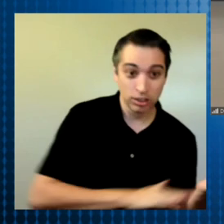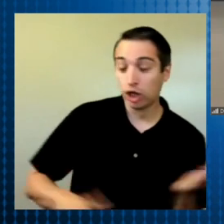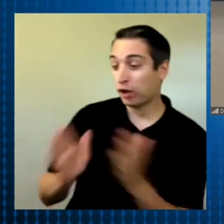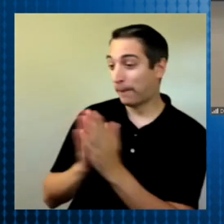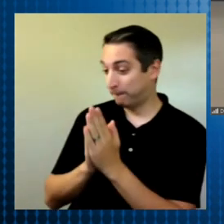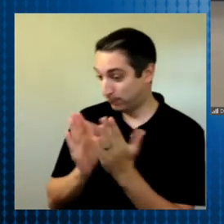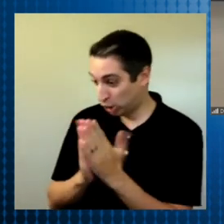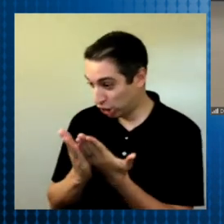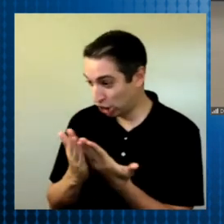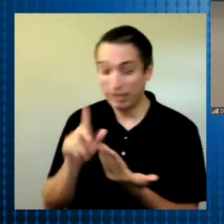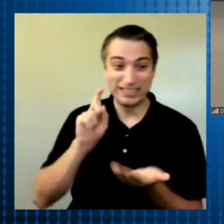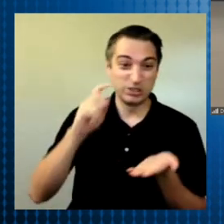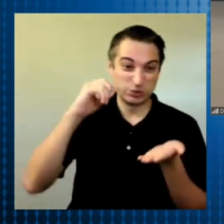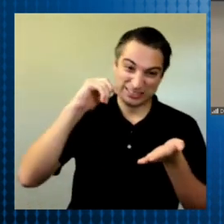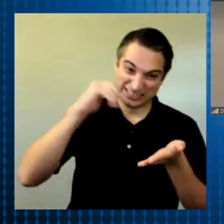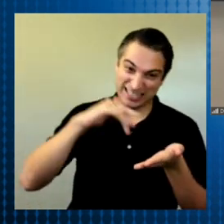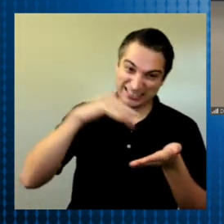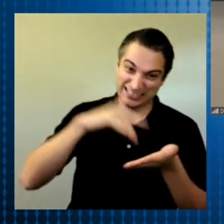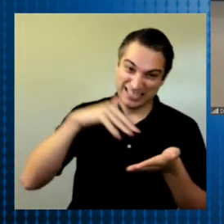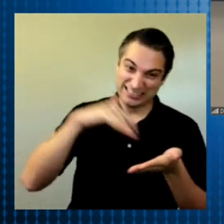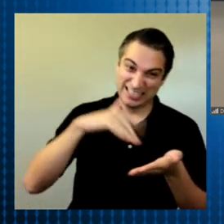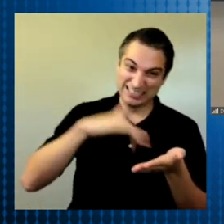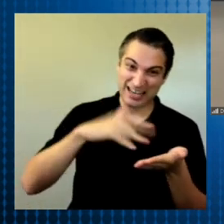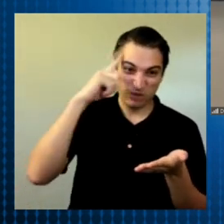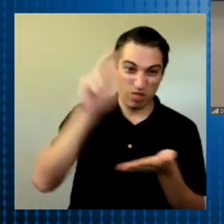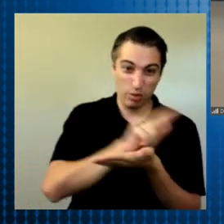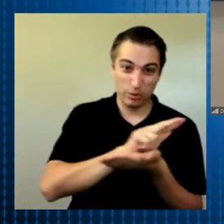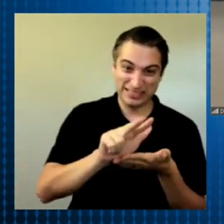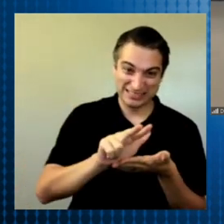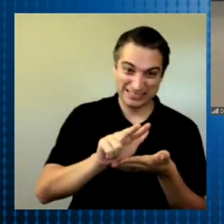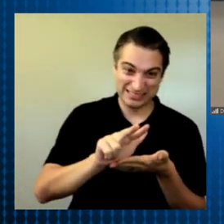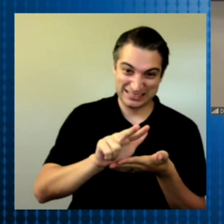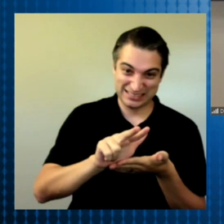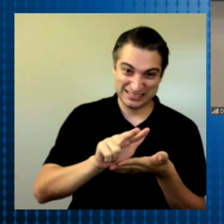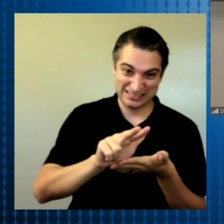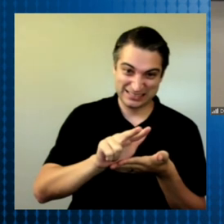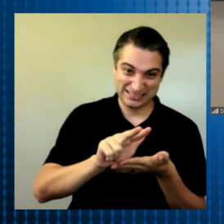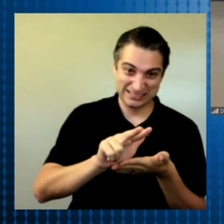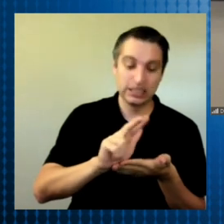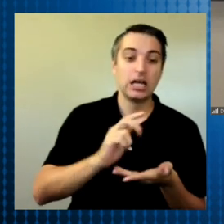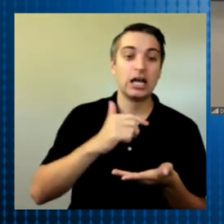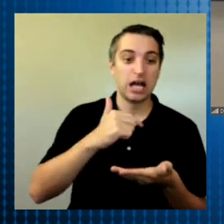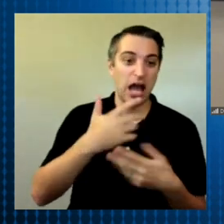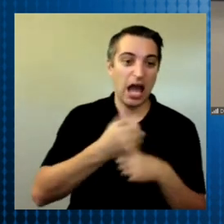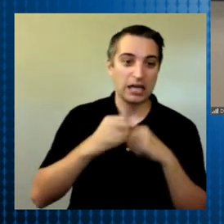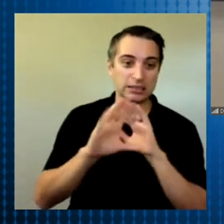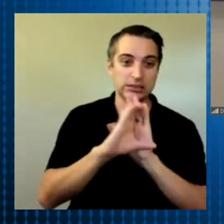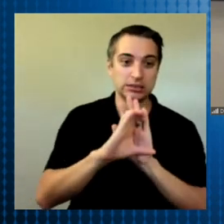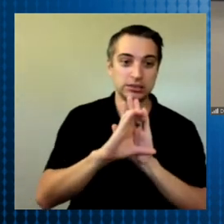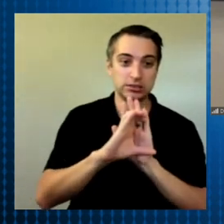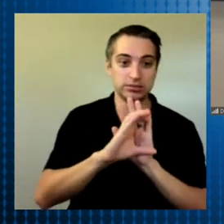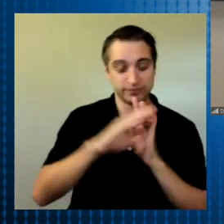for strong C's. I am, Dr. Beverly, a solid C student.